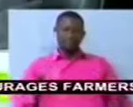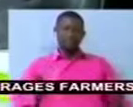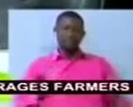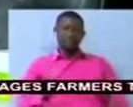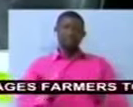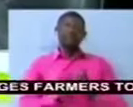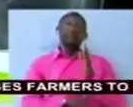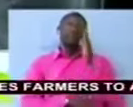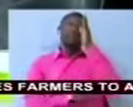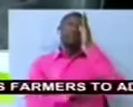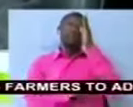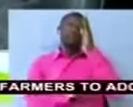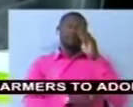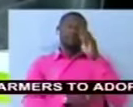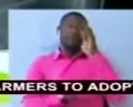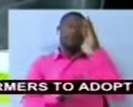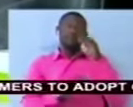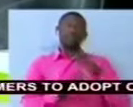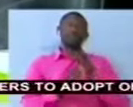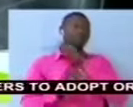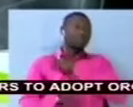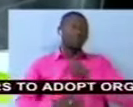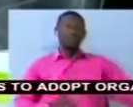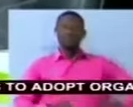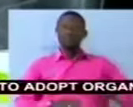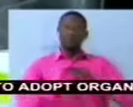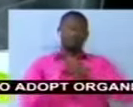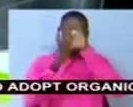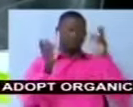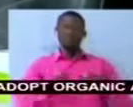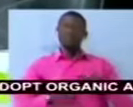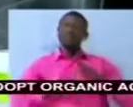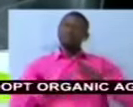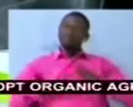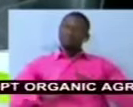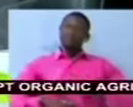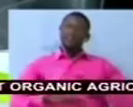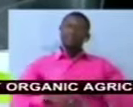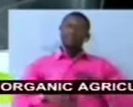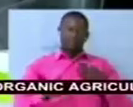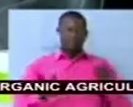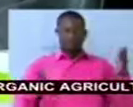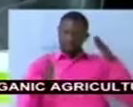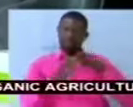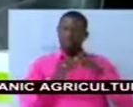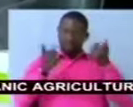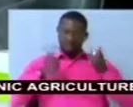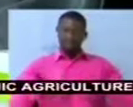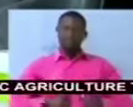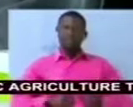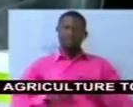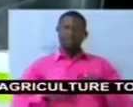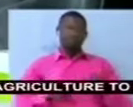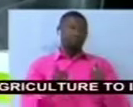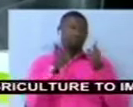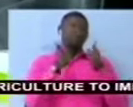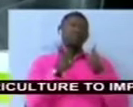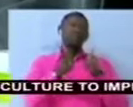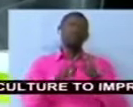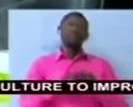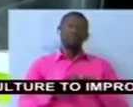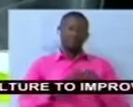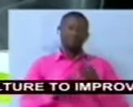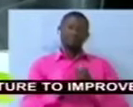Praise, oh praise, our God and King, hymns of adoration sing, for his mercies still endure, ever faithful and ever